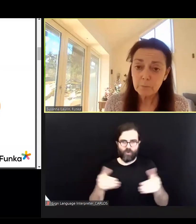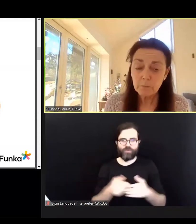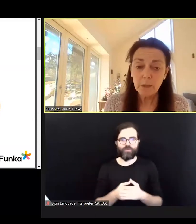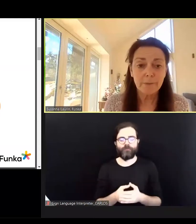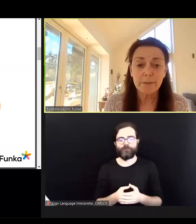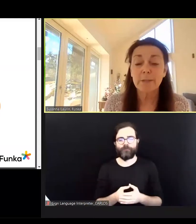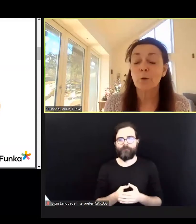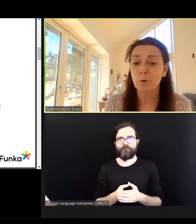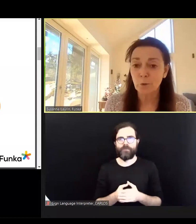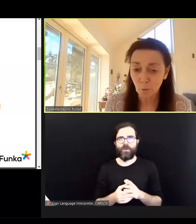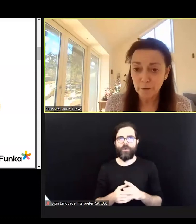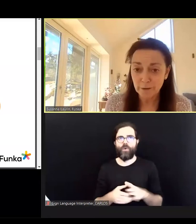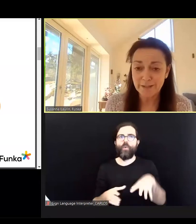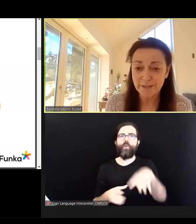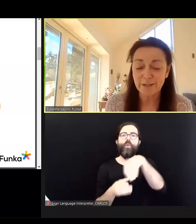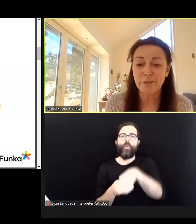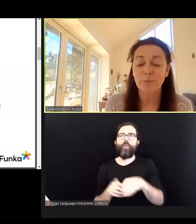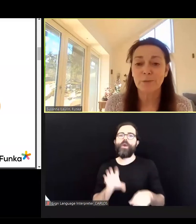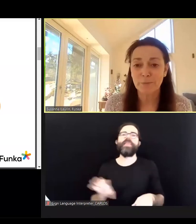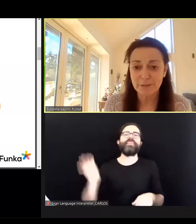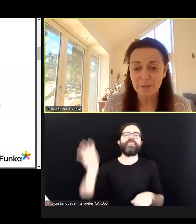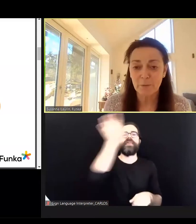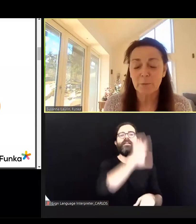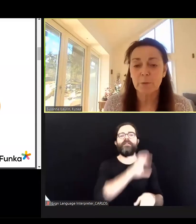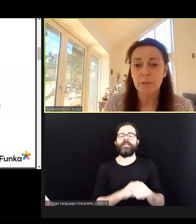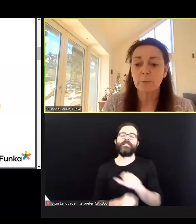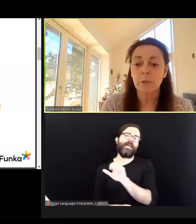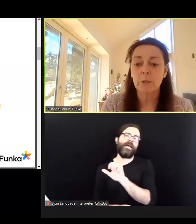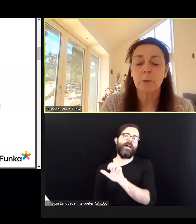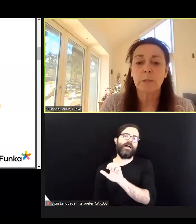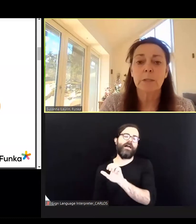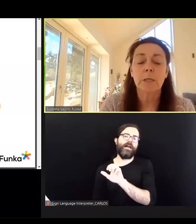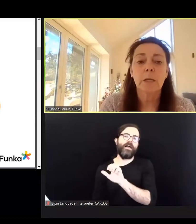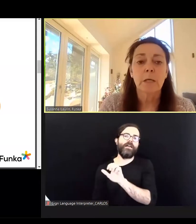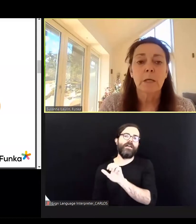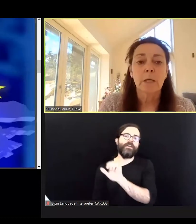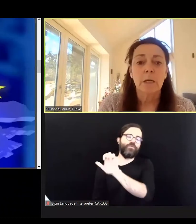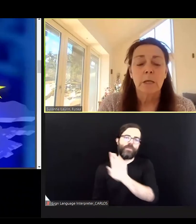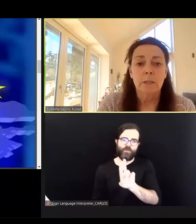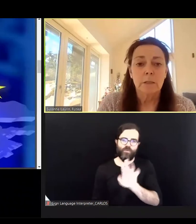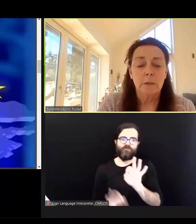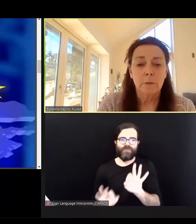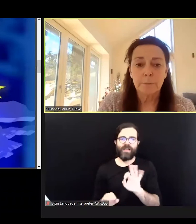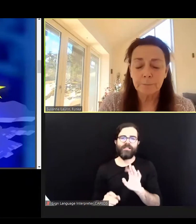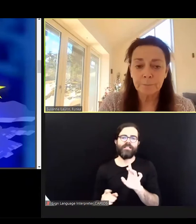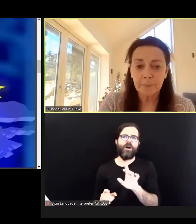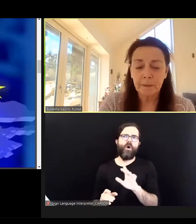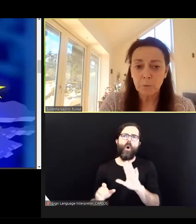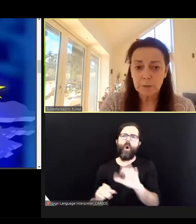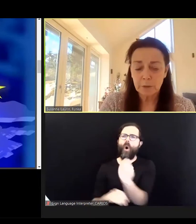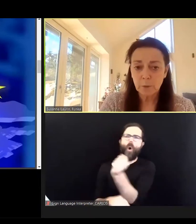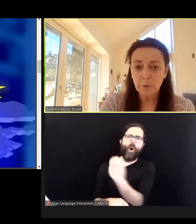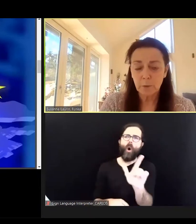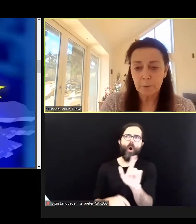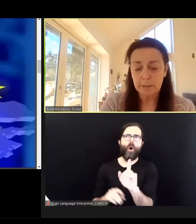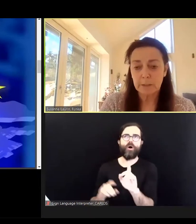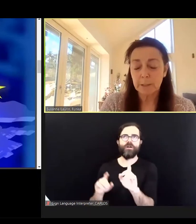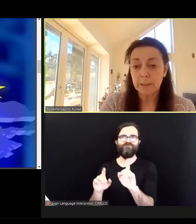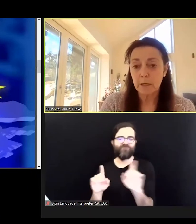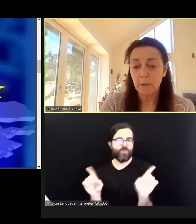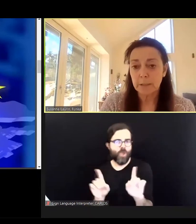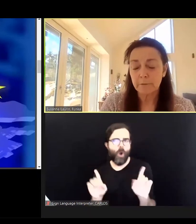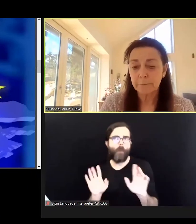ecosystem most, it's really the procurement directive that has added another layer of